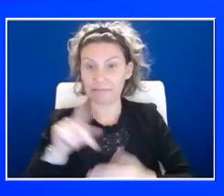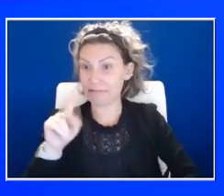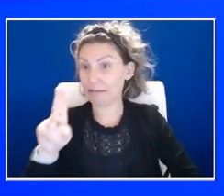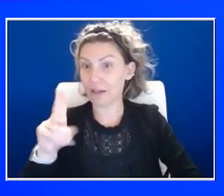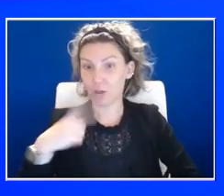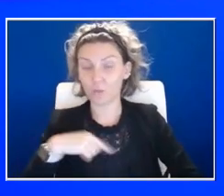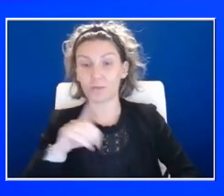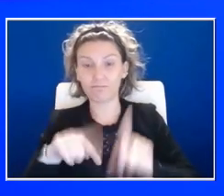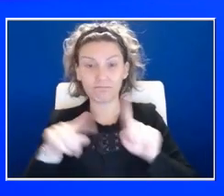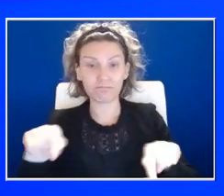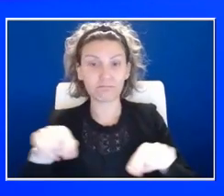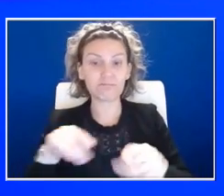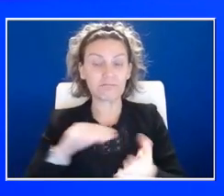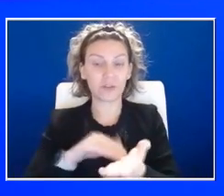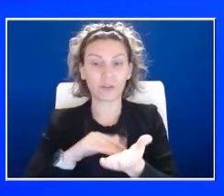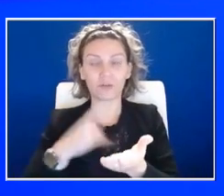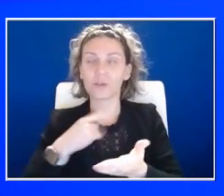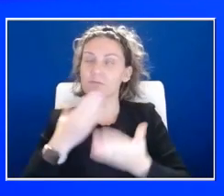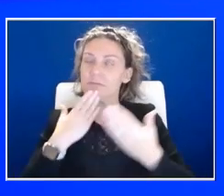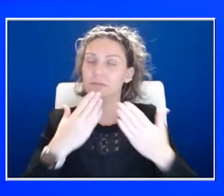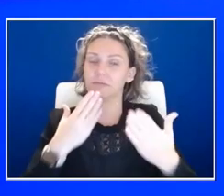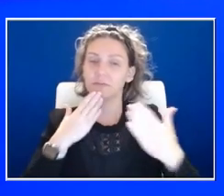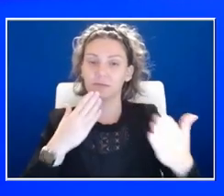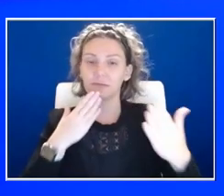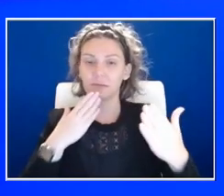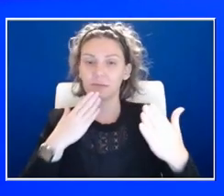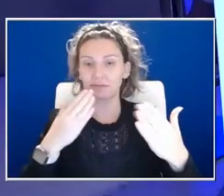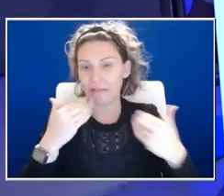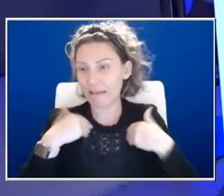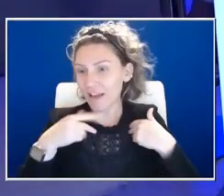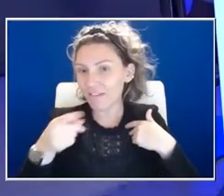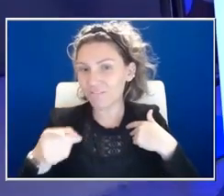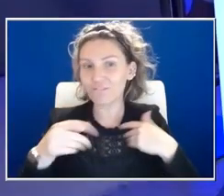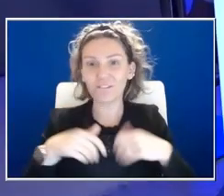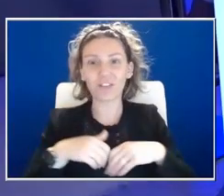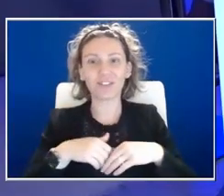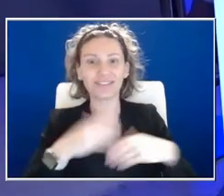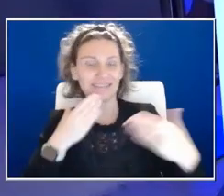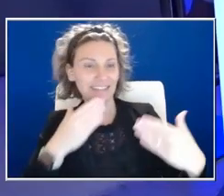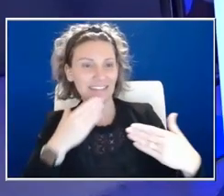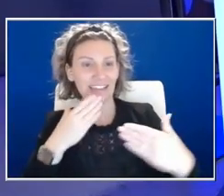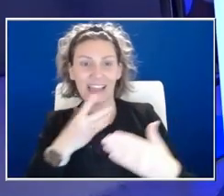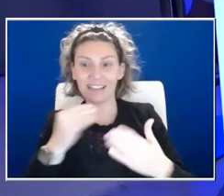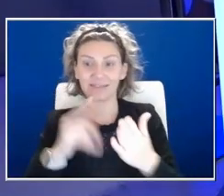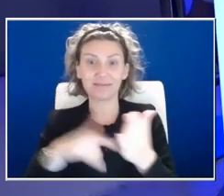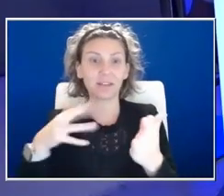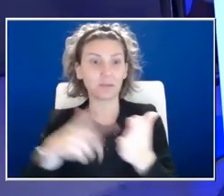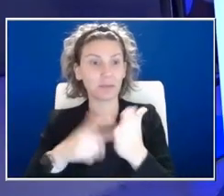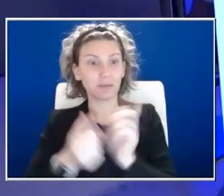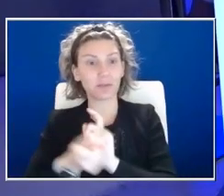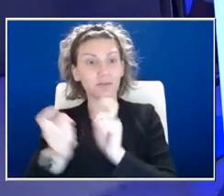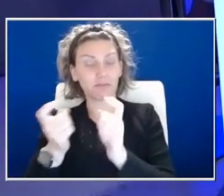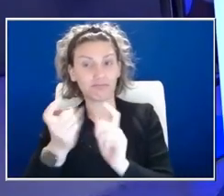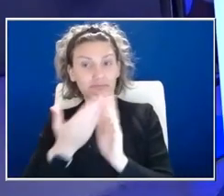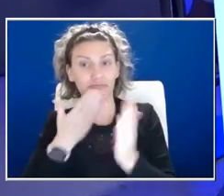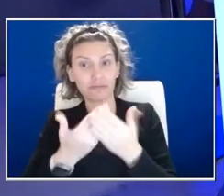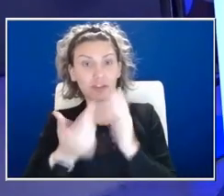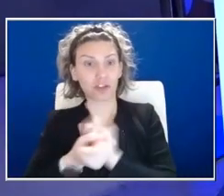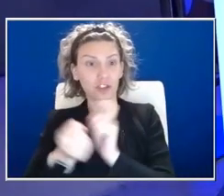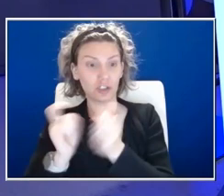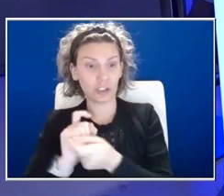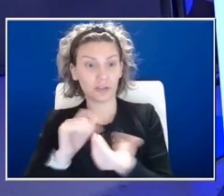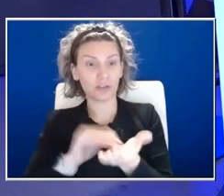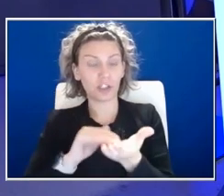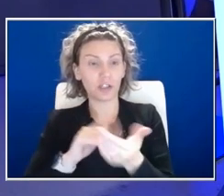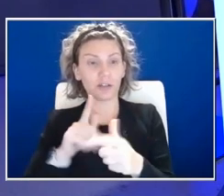so grateful to have you. And I think sometimes it's good to change doctors, you know, just because then it's a new